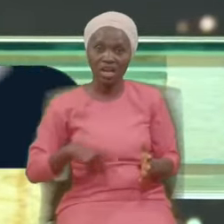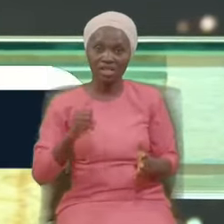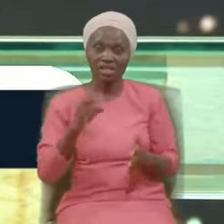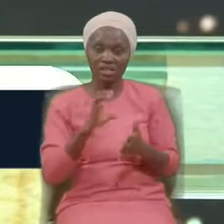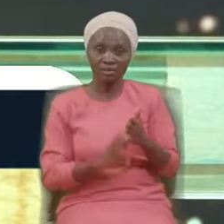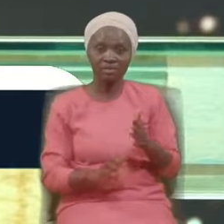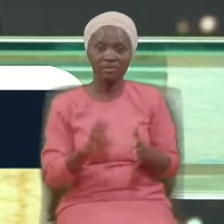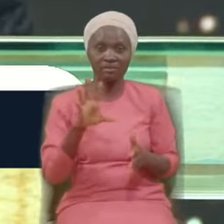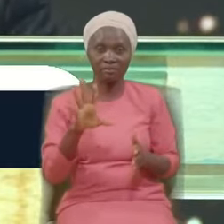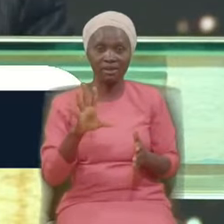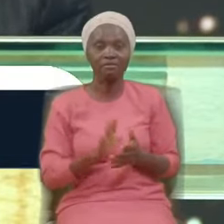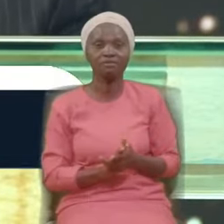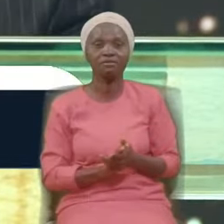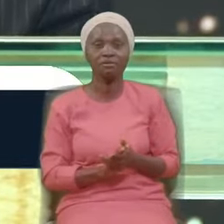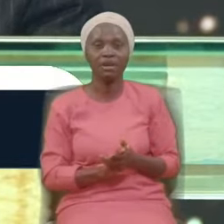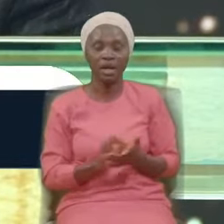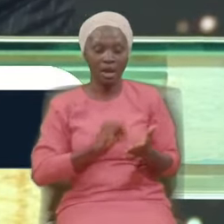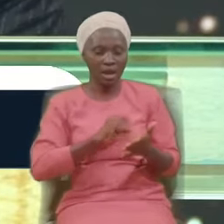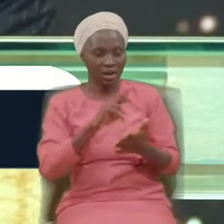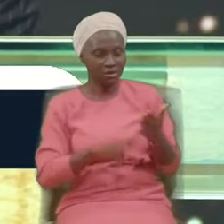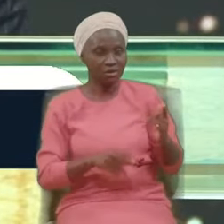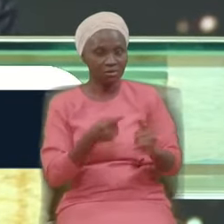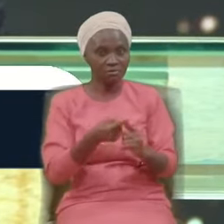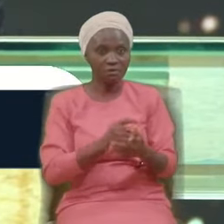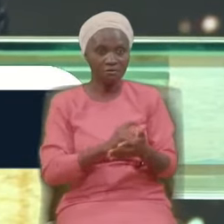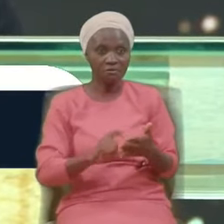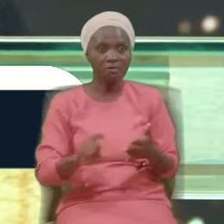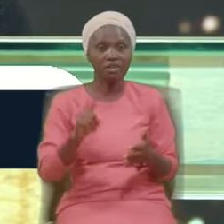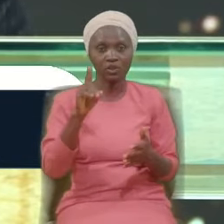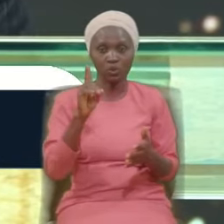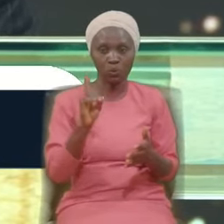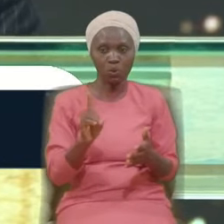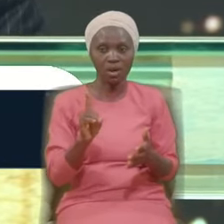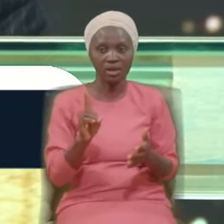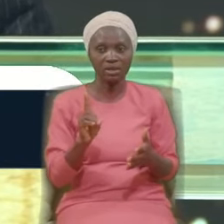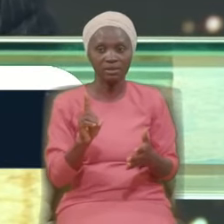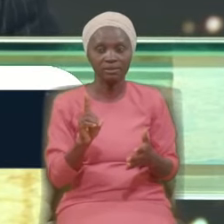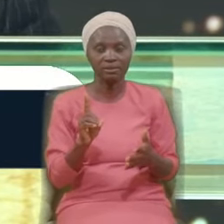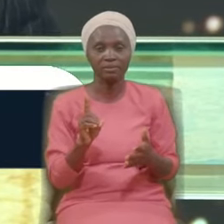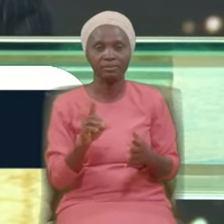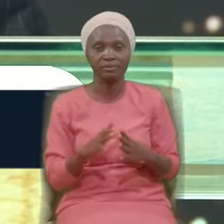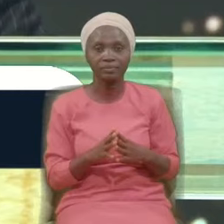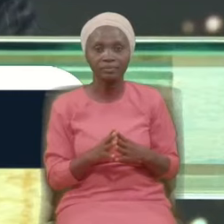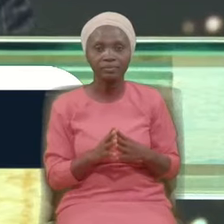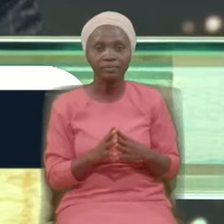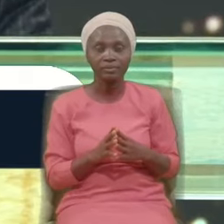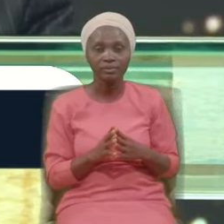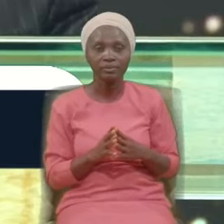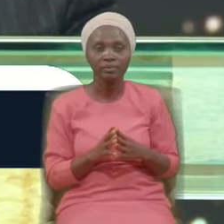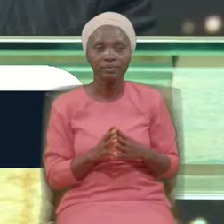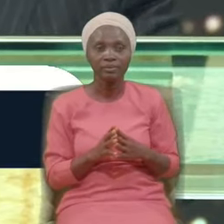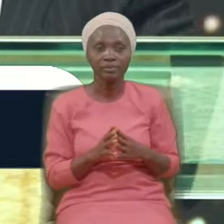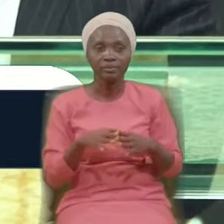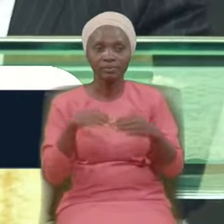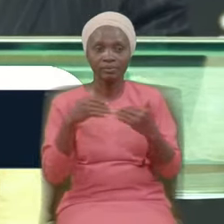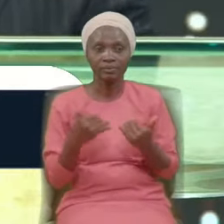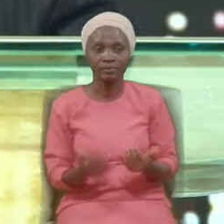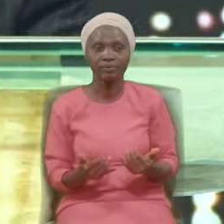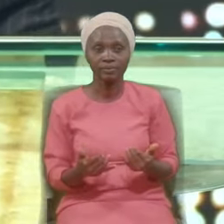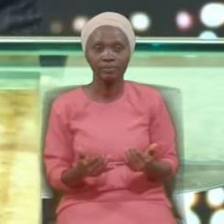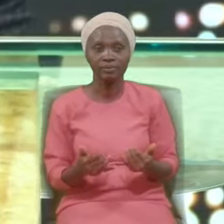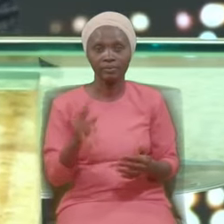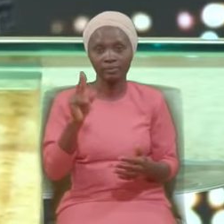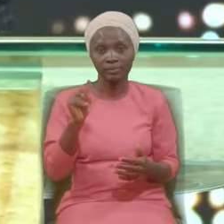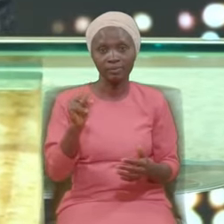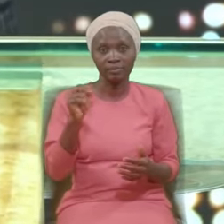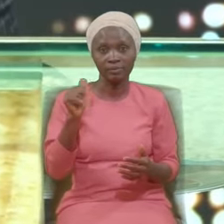5. And I'm reading from verse 1. 2 Kings chapter 5, verse 1. Now